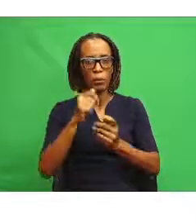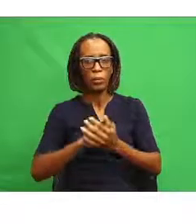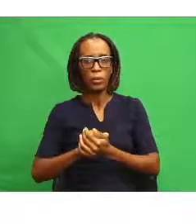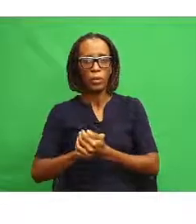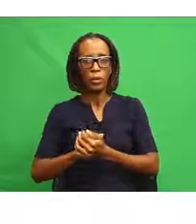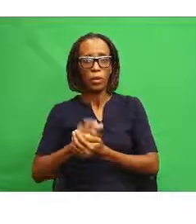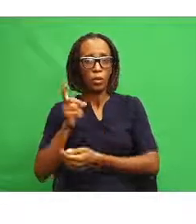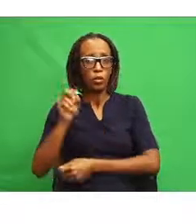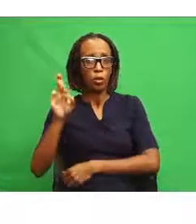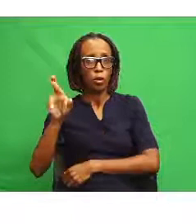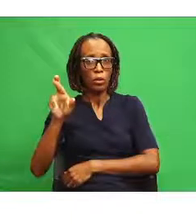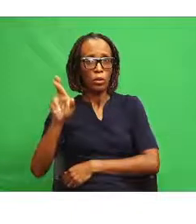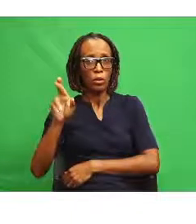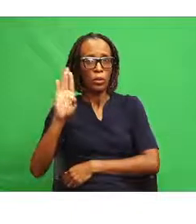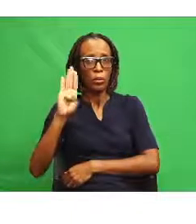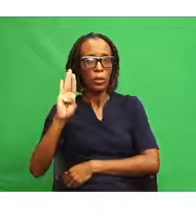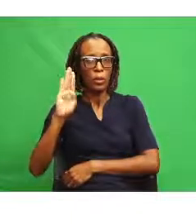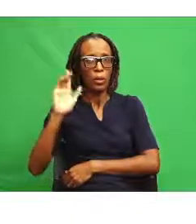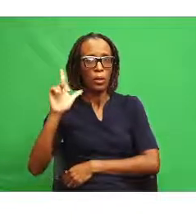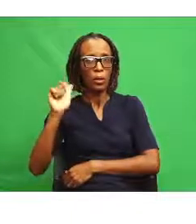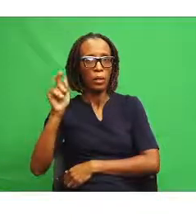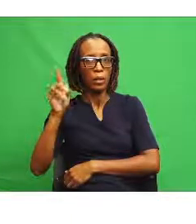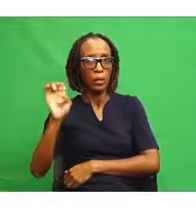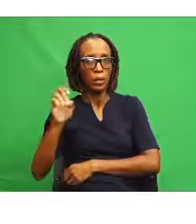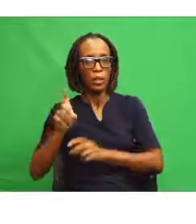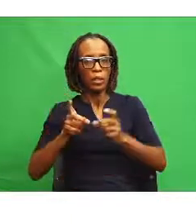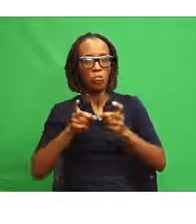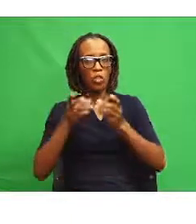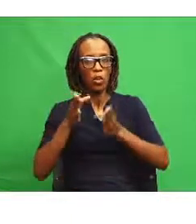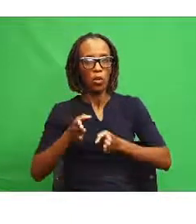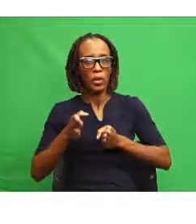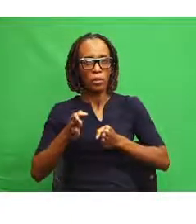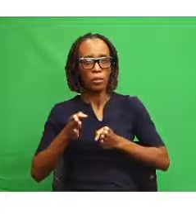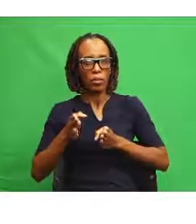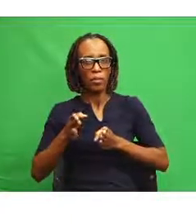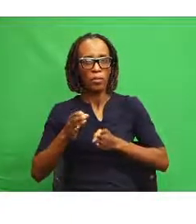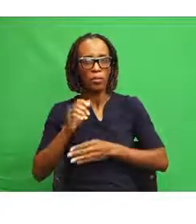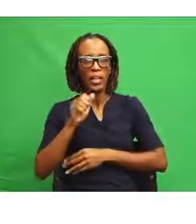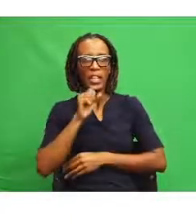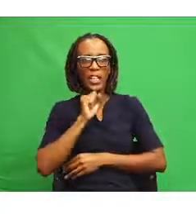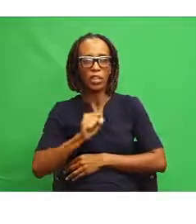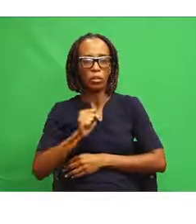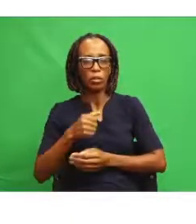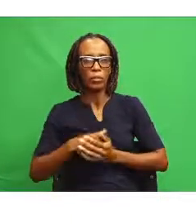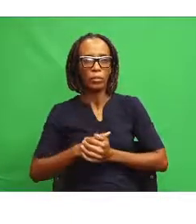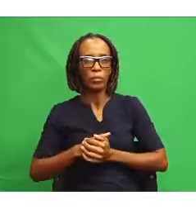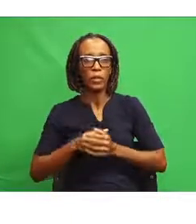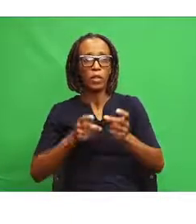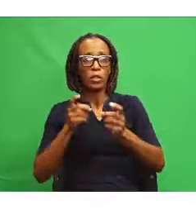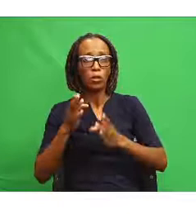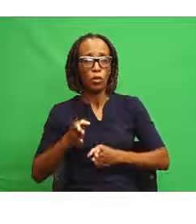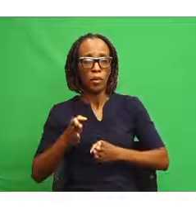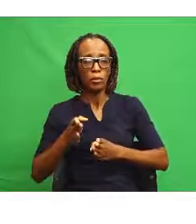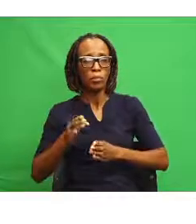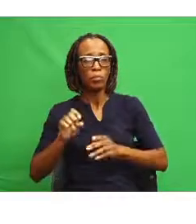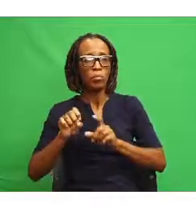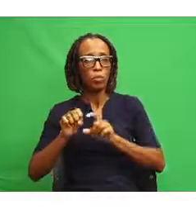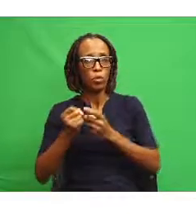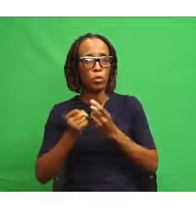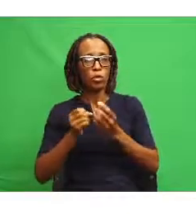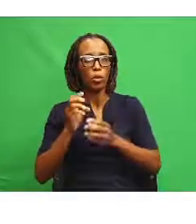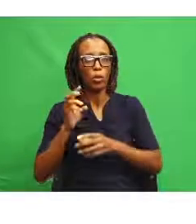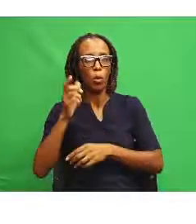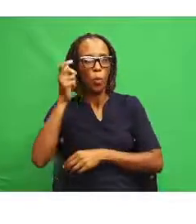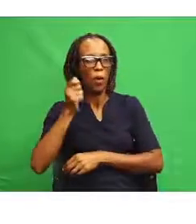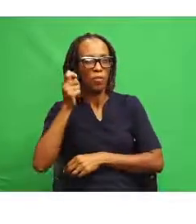Blake, Director, Division of Aging. Mr. Troy Pollinay, Director, Social Welfare Division.